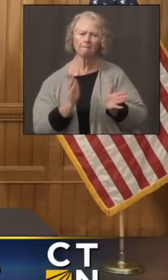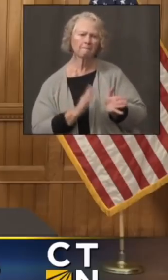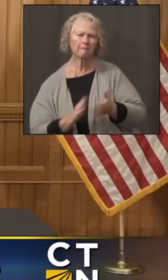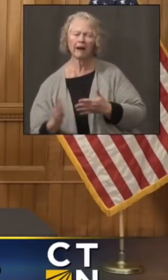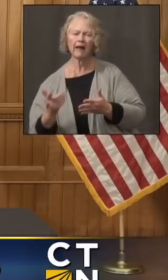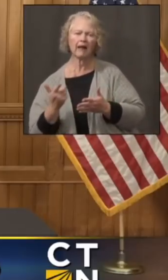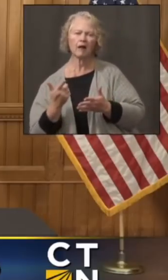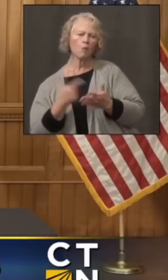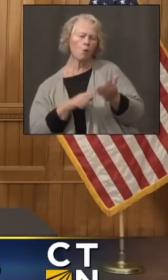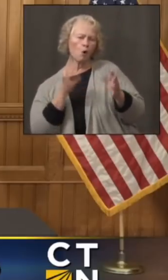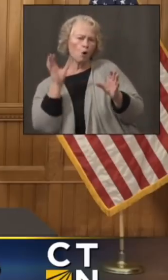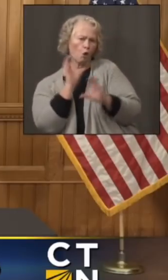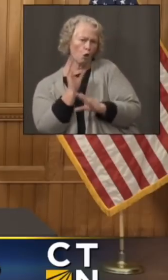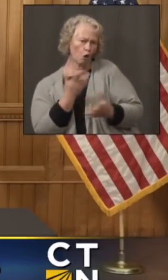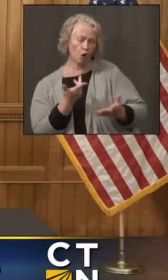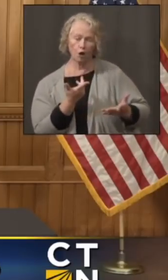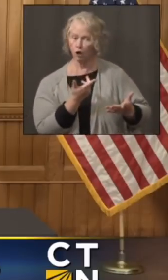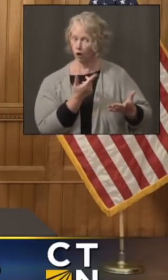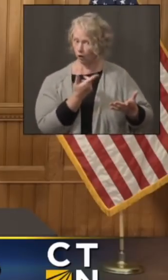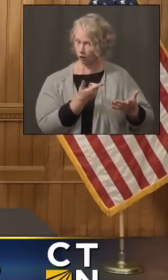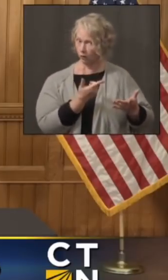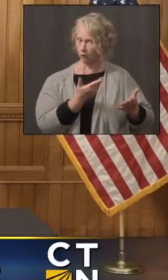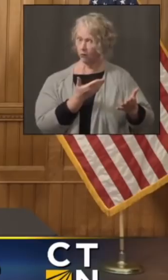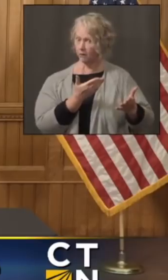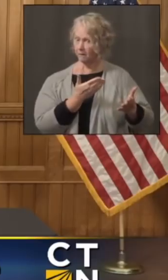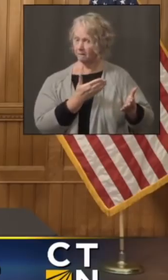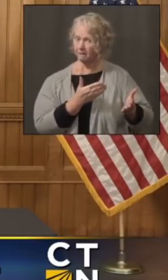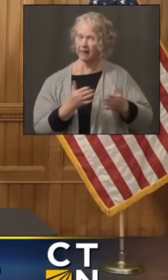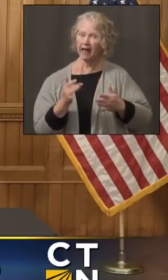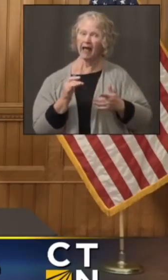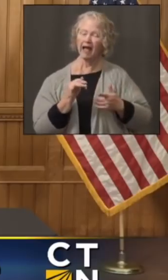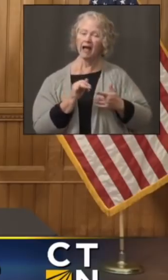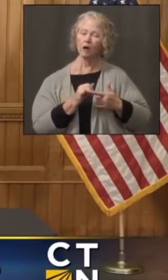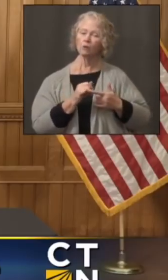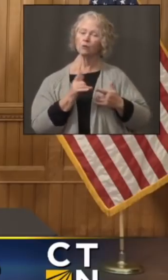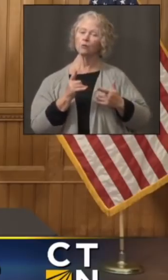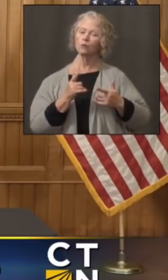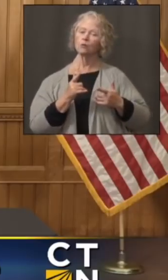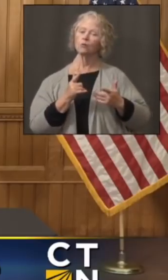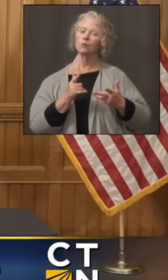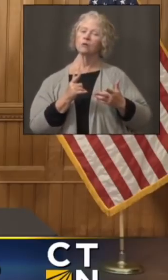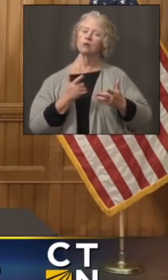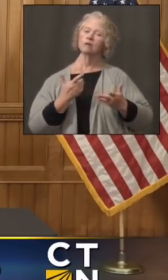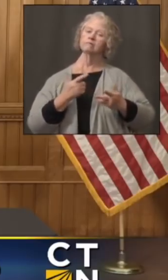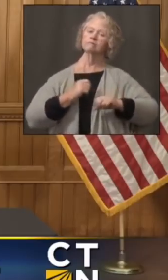And are you planning to extend the civil immunity for nursing homes?